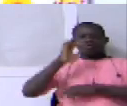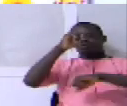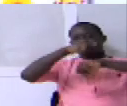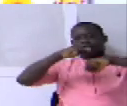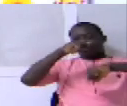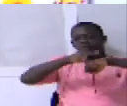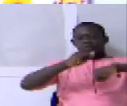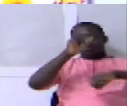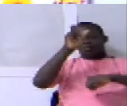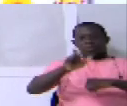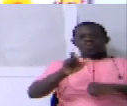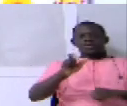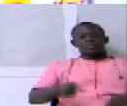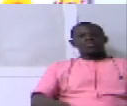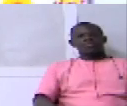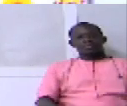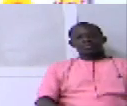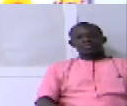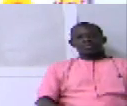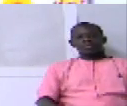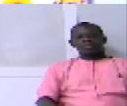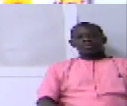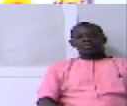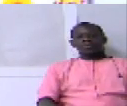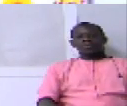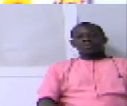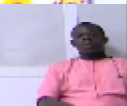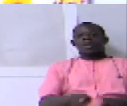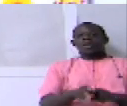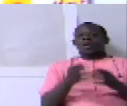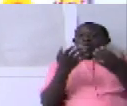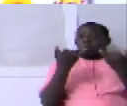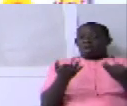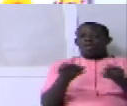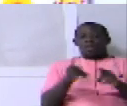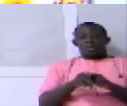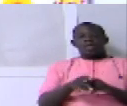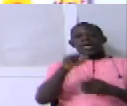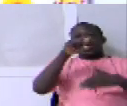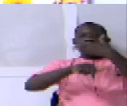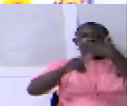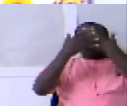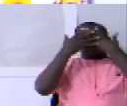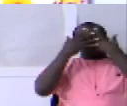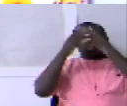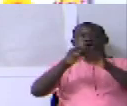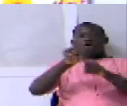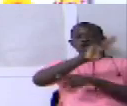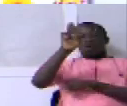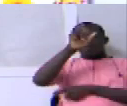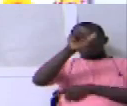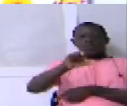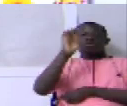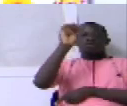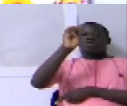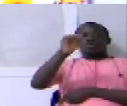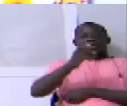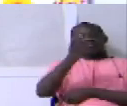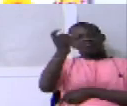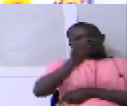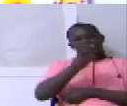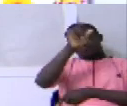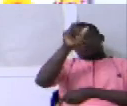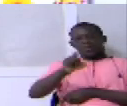otola. Well, in the prisons, nobody calls the thieves thief. Well, kaso kono mbubuka sun